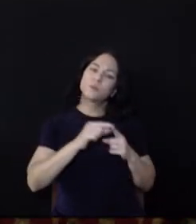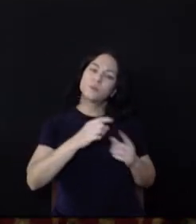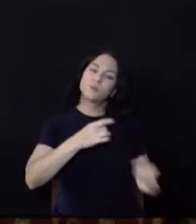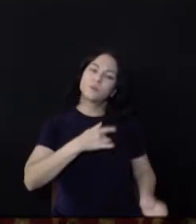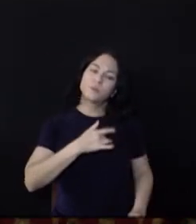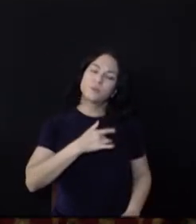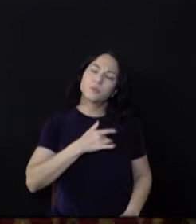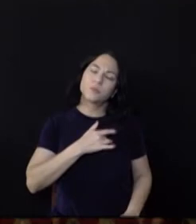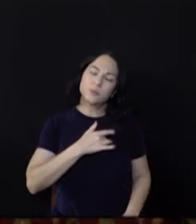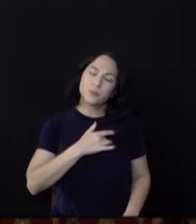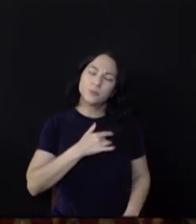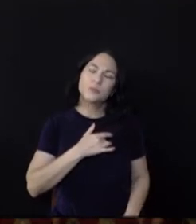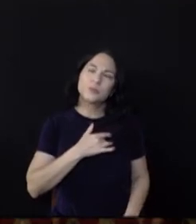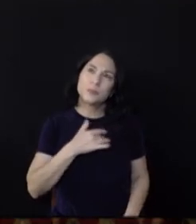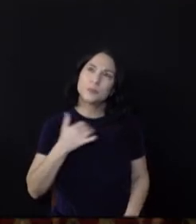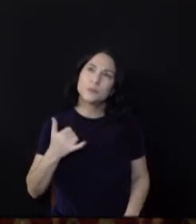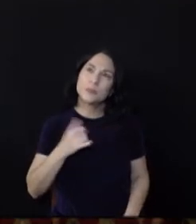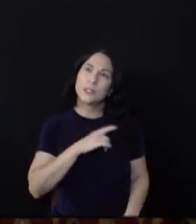Would you do that now?